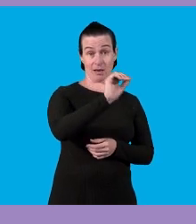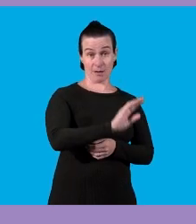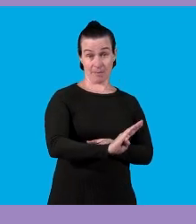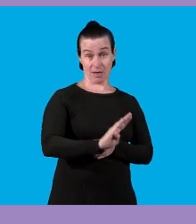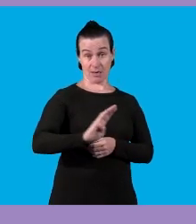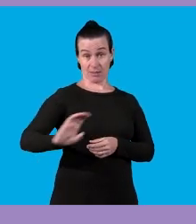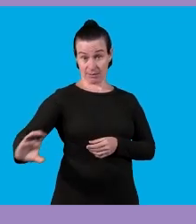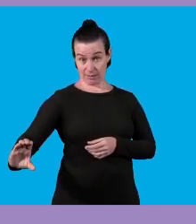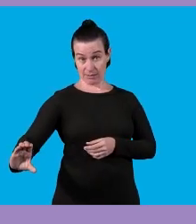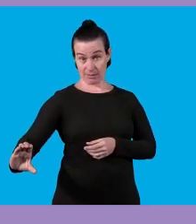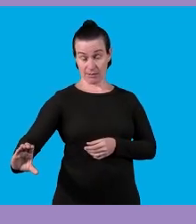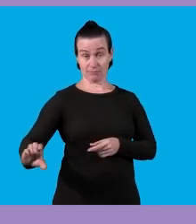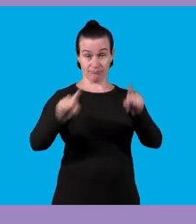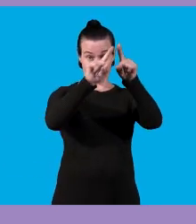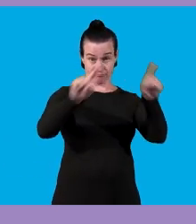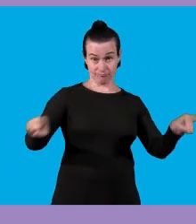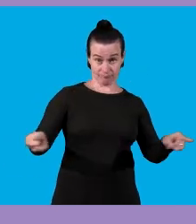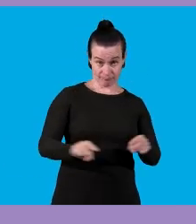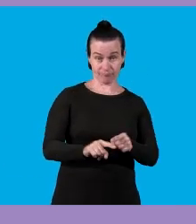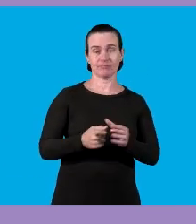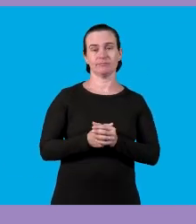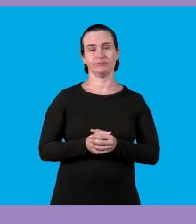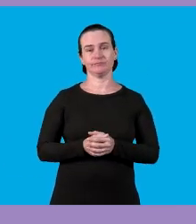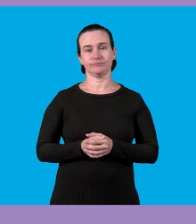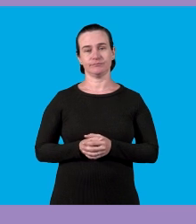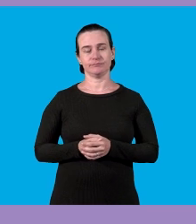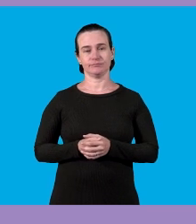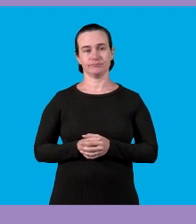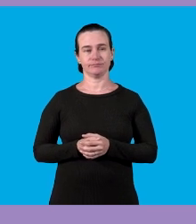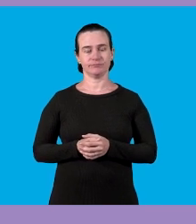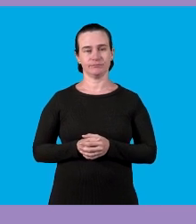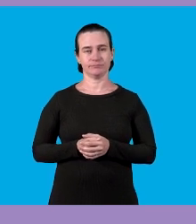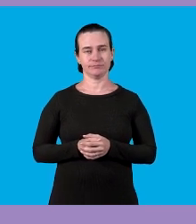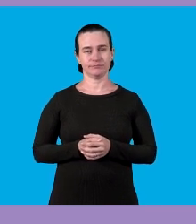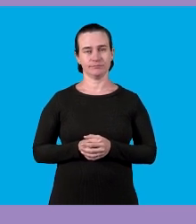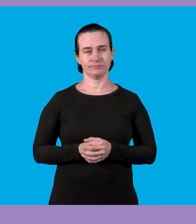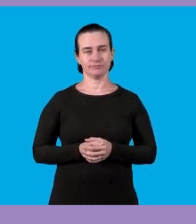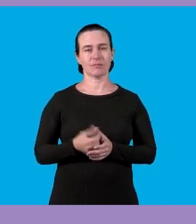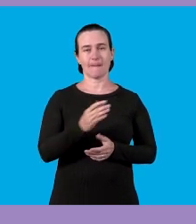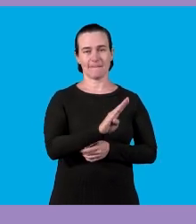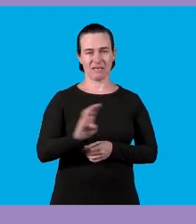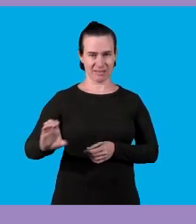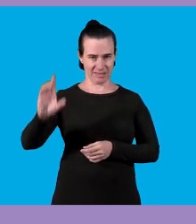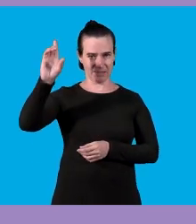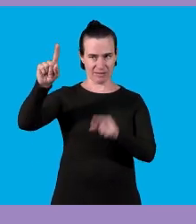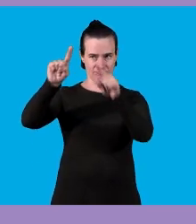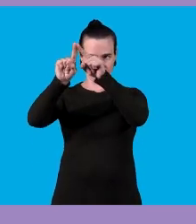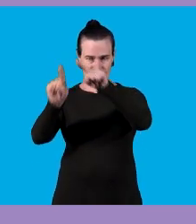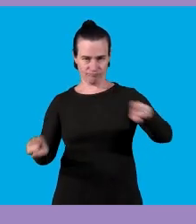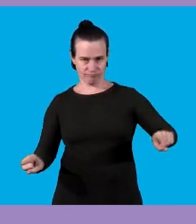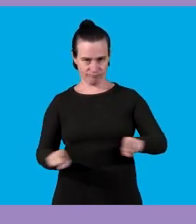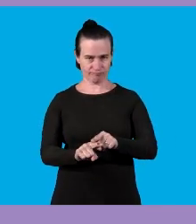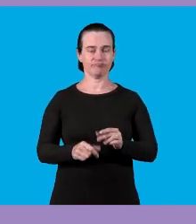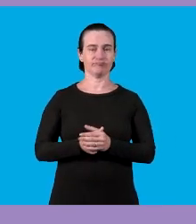ABC, triangle ABC, and triangle BCD.